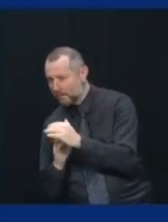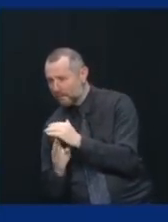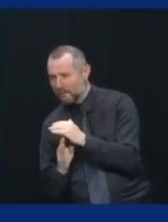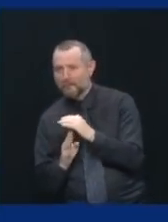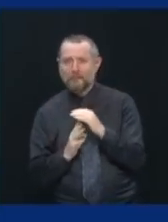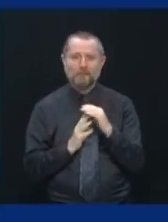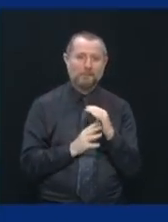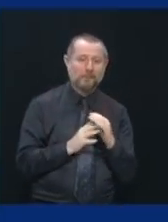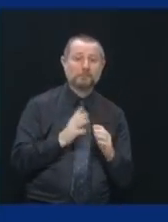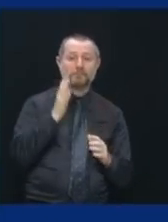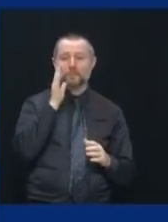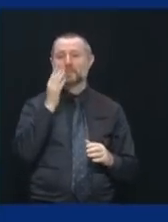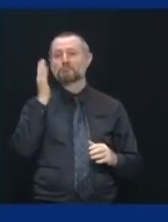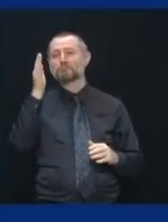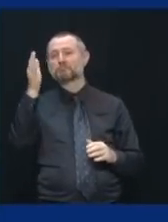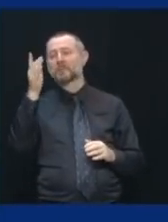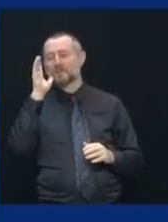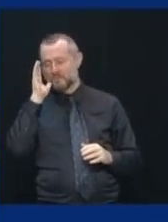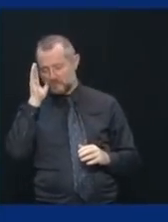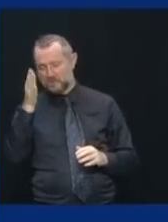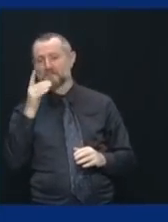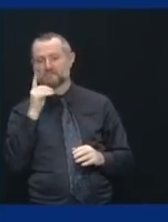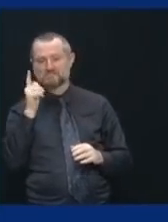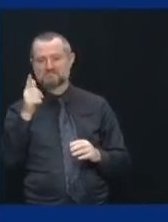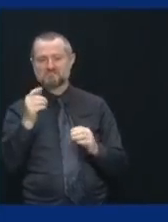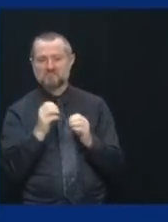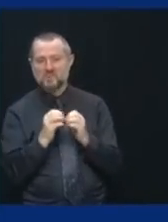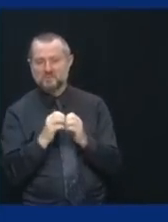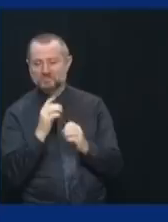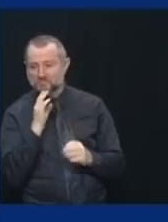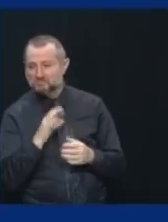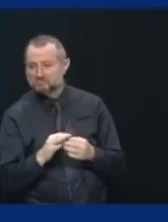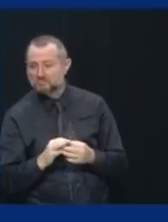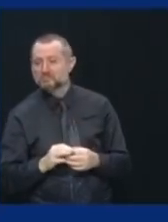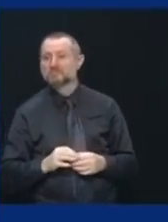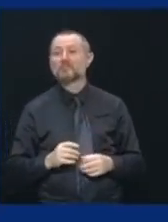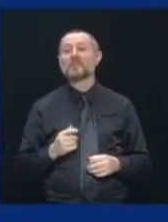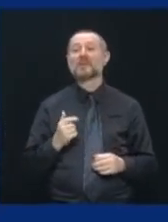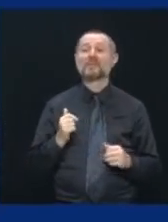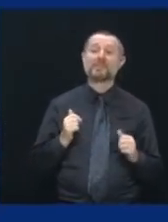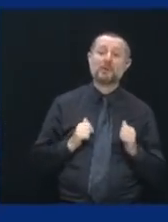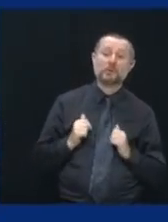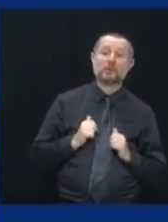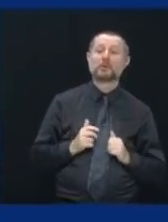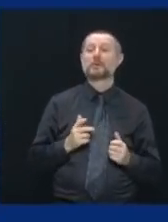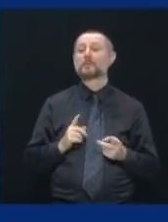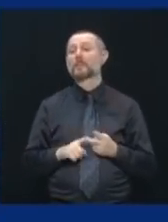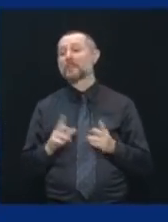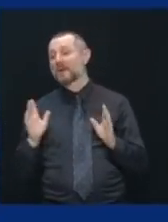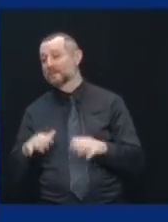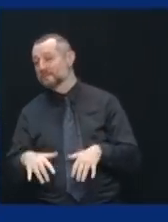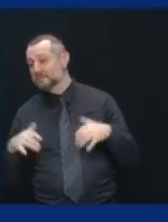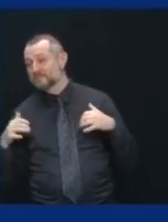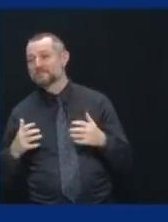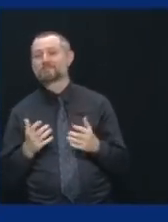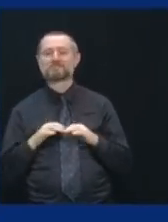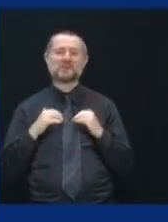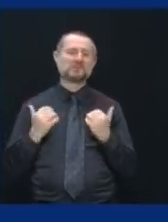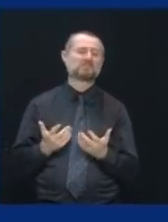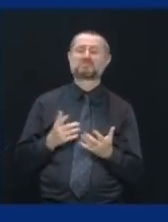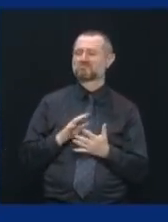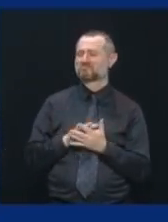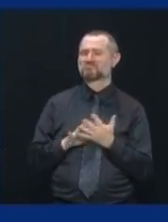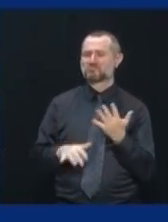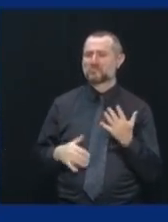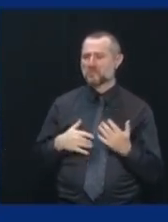that in the coming days. And then, yes, theaters, arenas, why can't you do it with